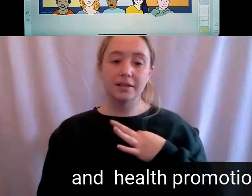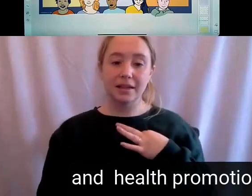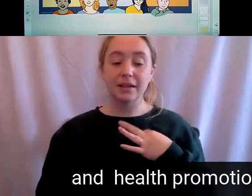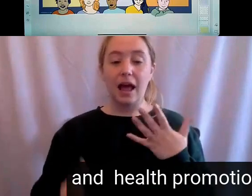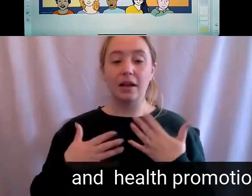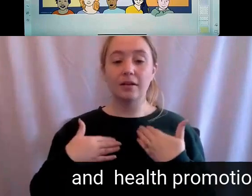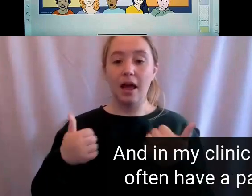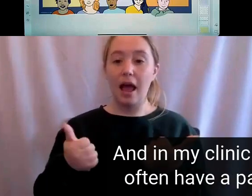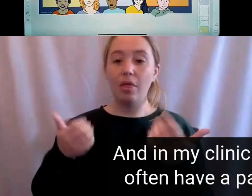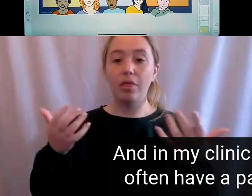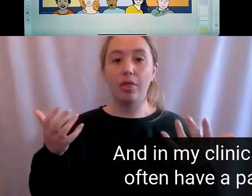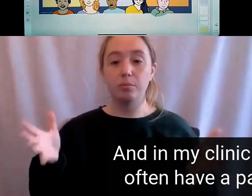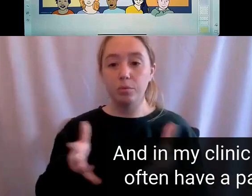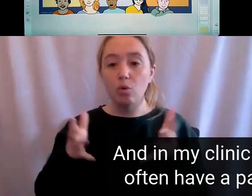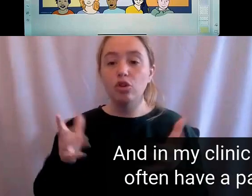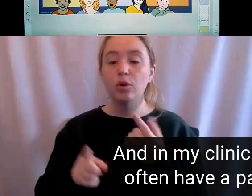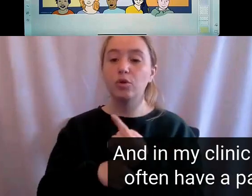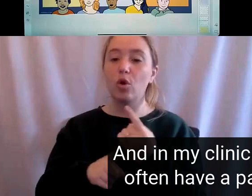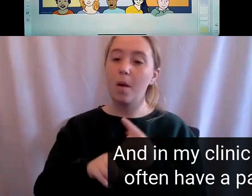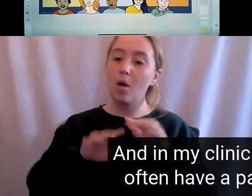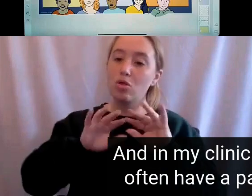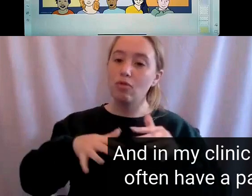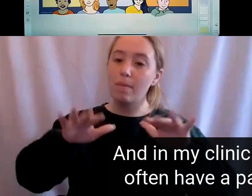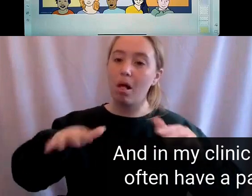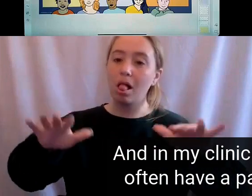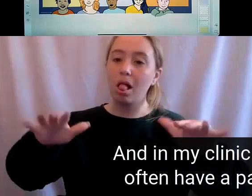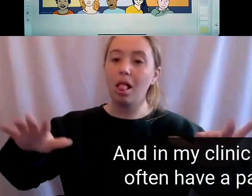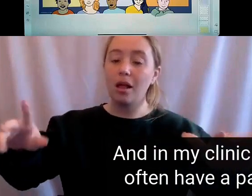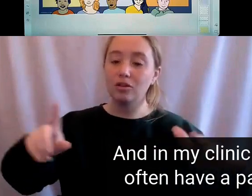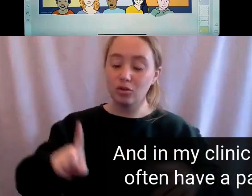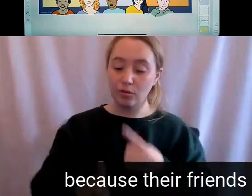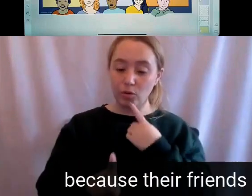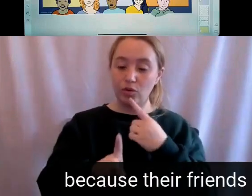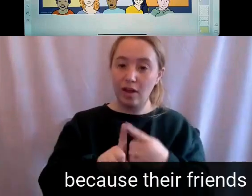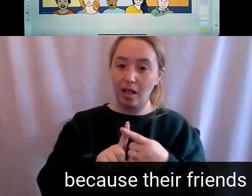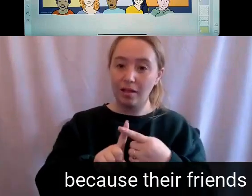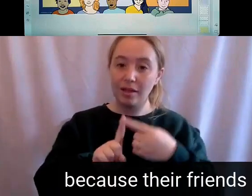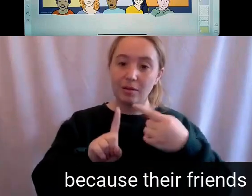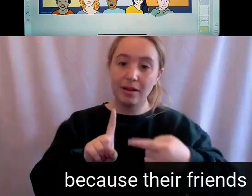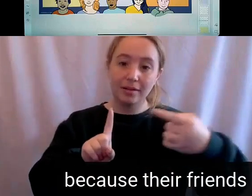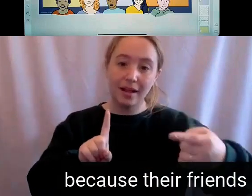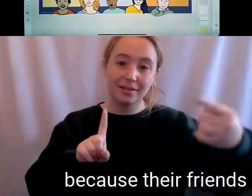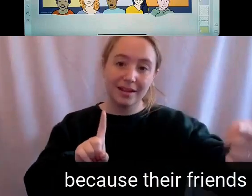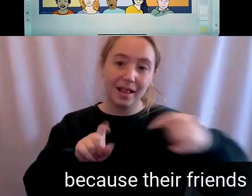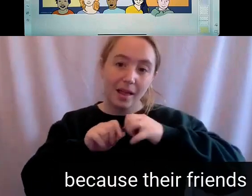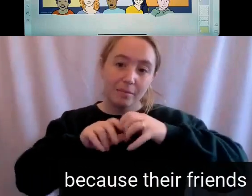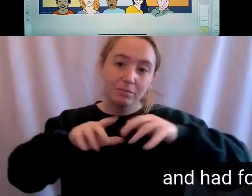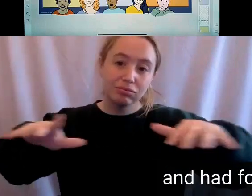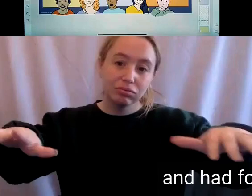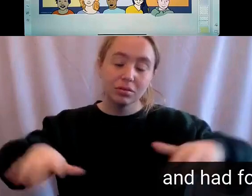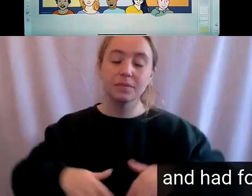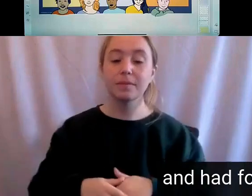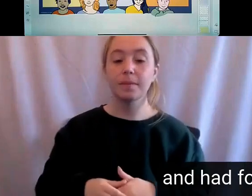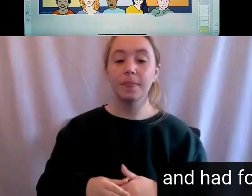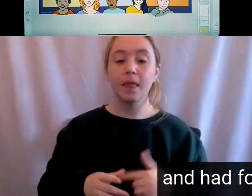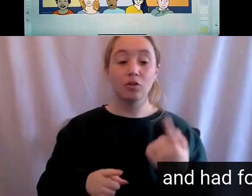about the ripple effect. And in my clinic in Glasgow, I would often have a patient who came in because their friend had been in for treatment and